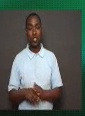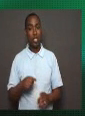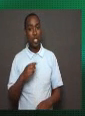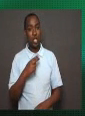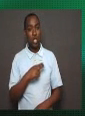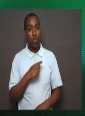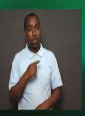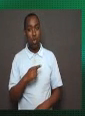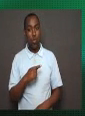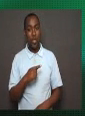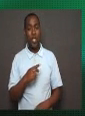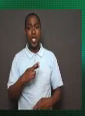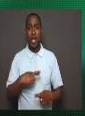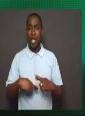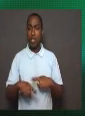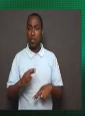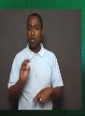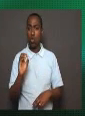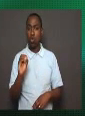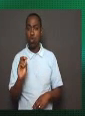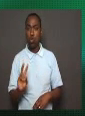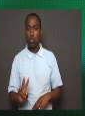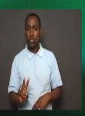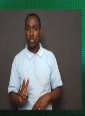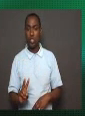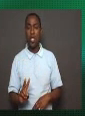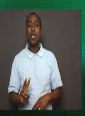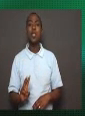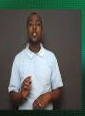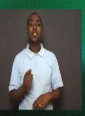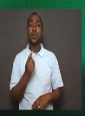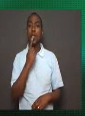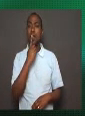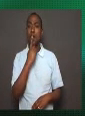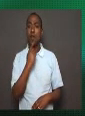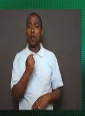with oxygen and a bright red product called